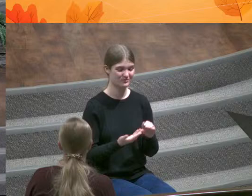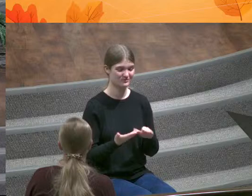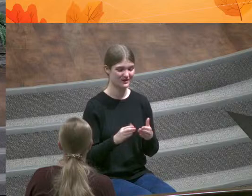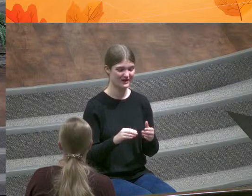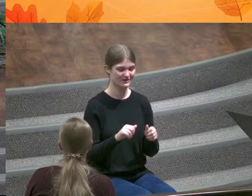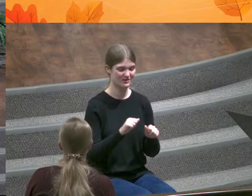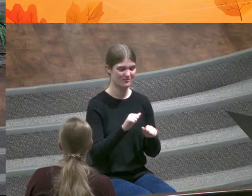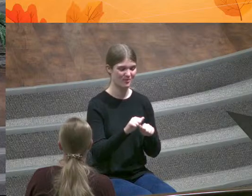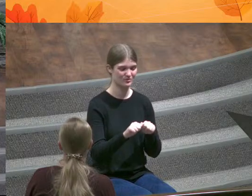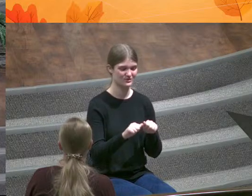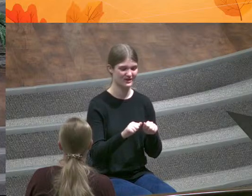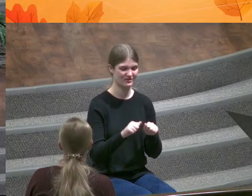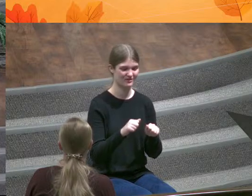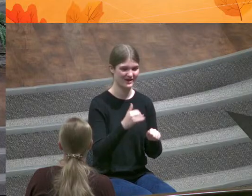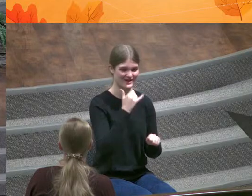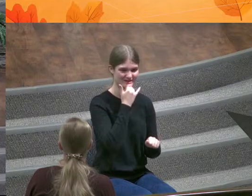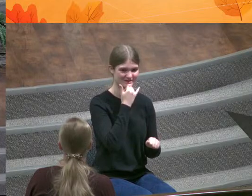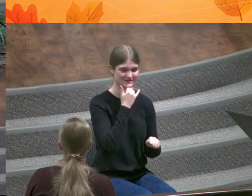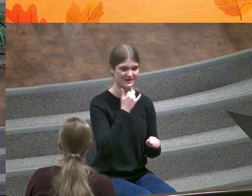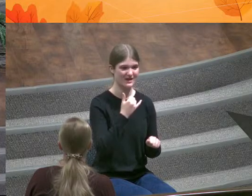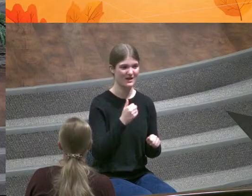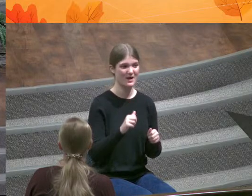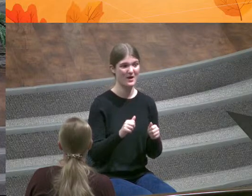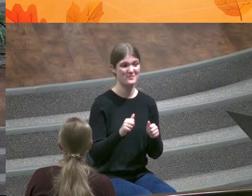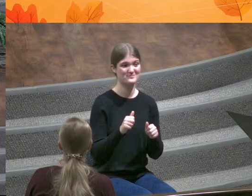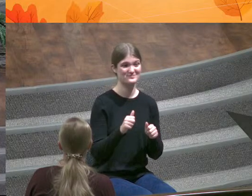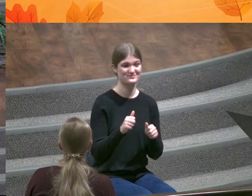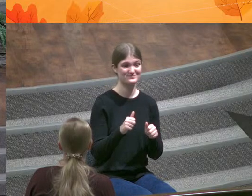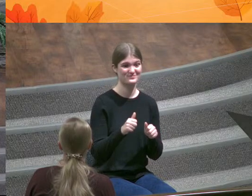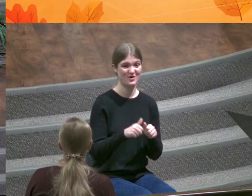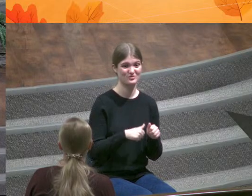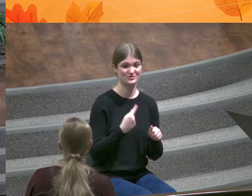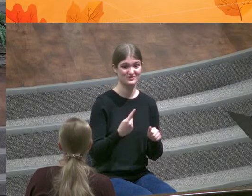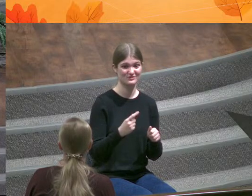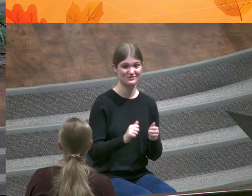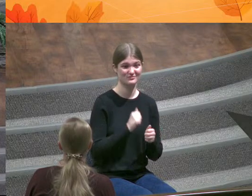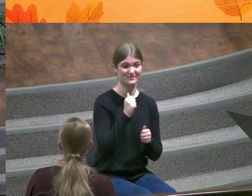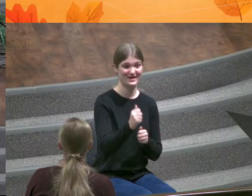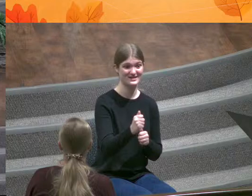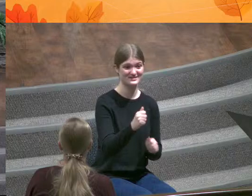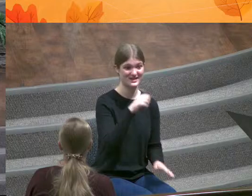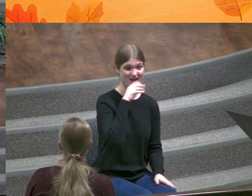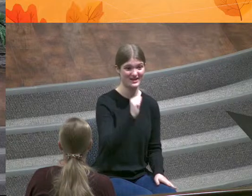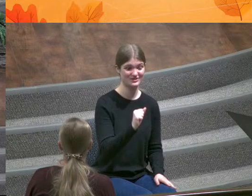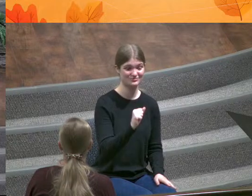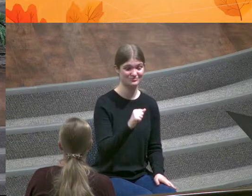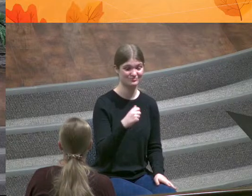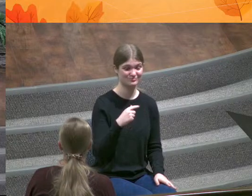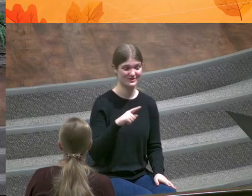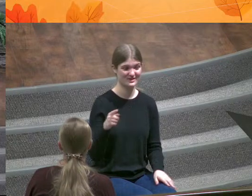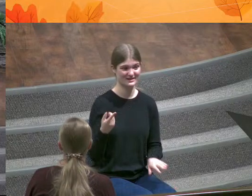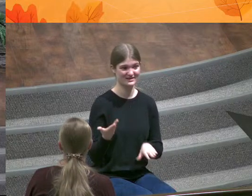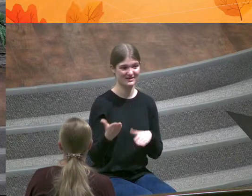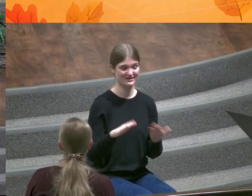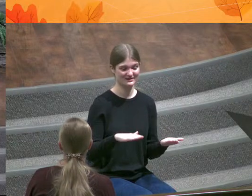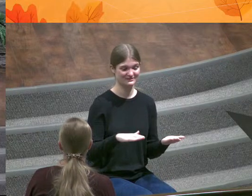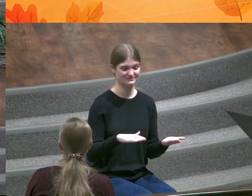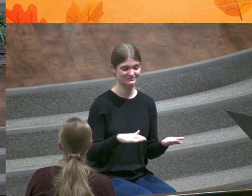Most of you, if not all of you, have far passed where they were.